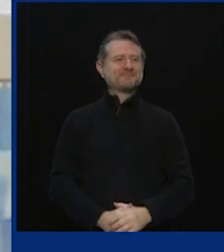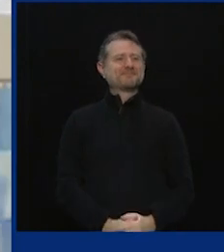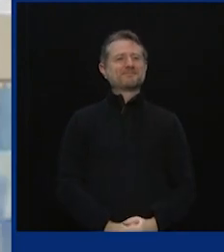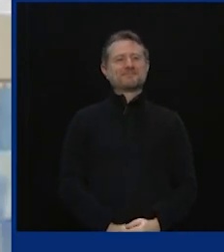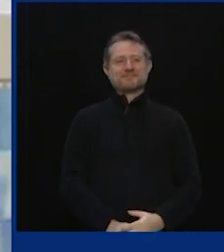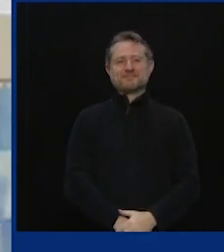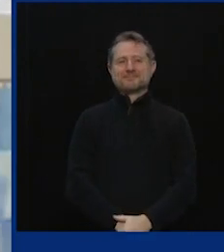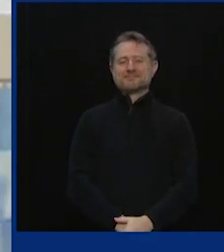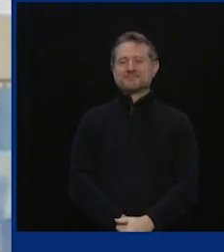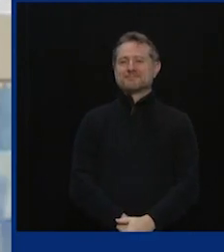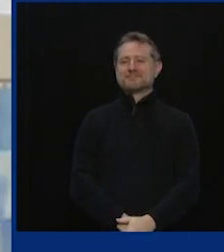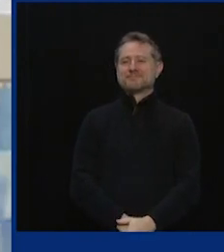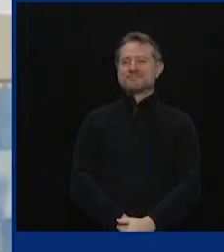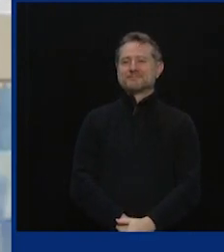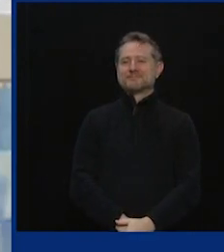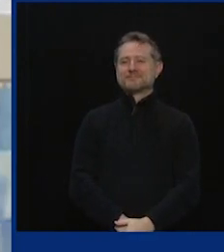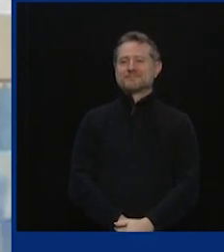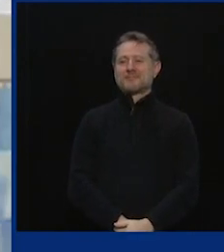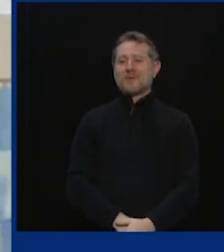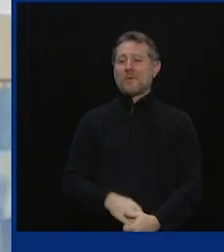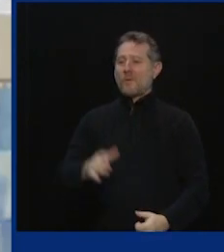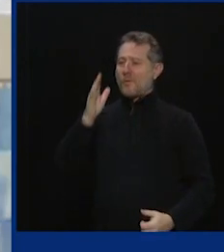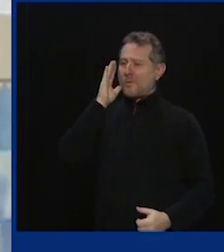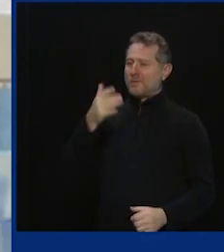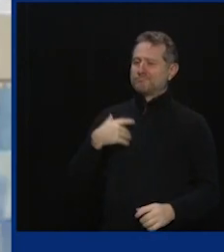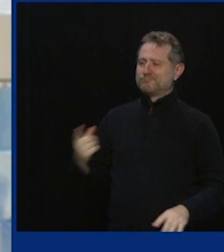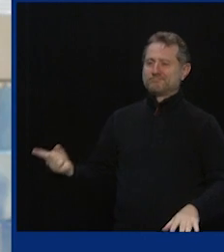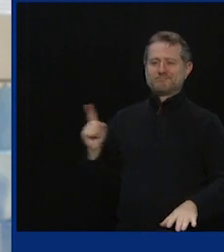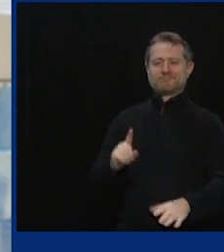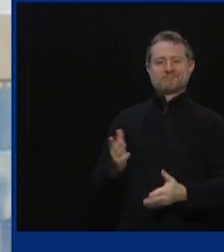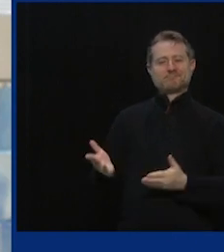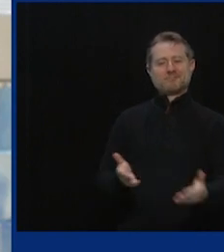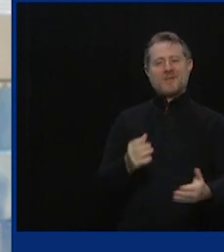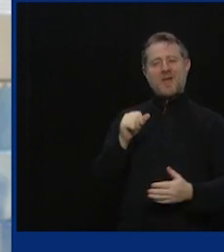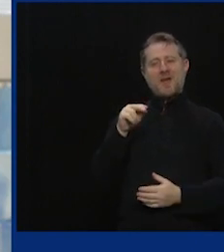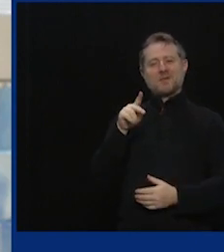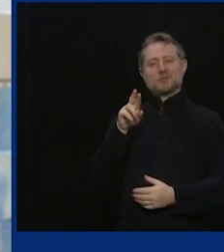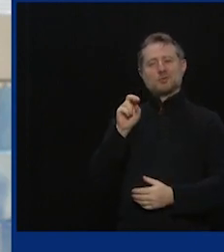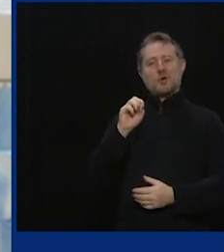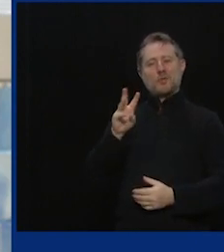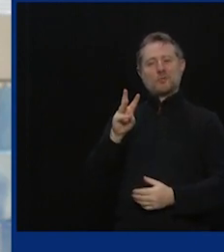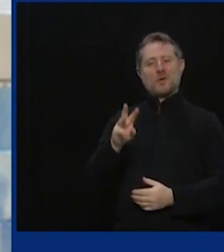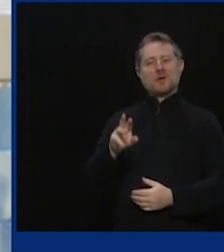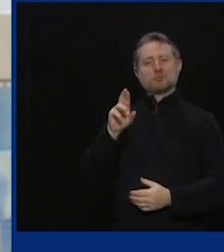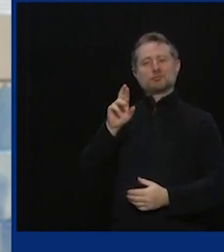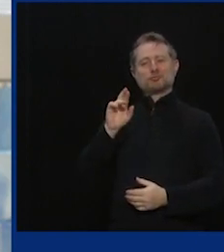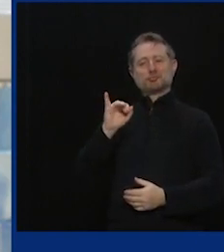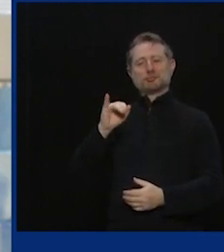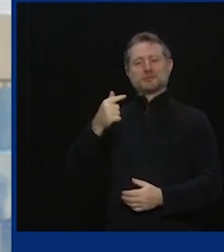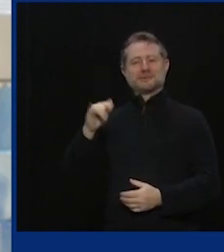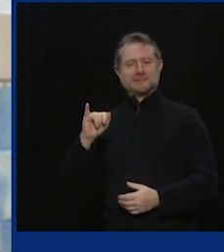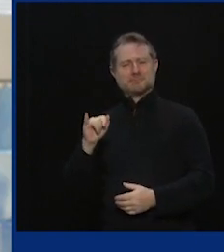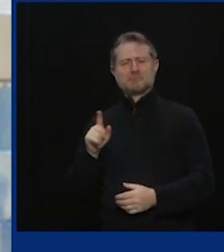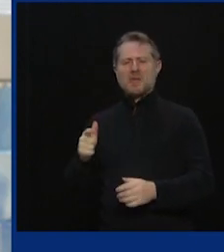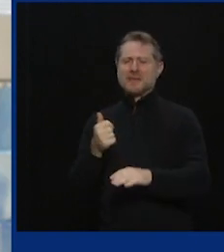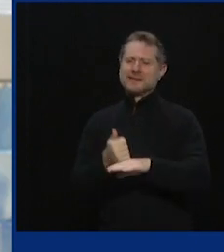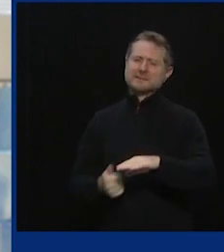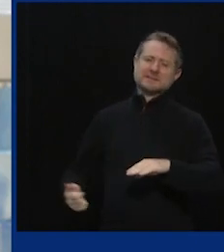You'll be hearing from Andrew Riggi in a couple minutes at the end here, and he's the executive director of the New York City